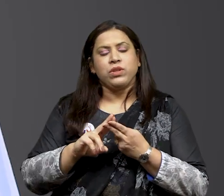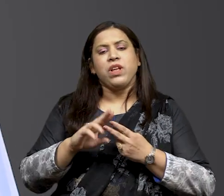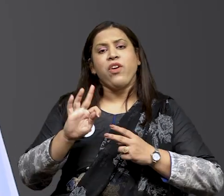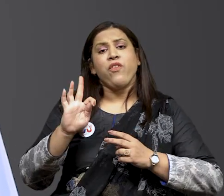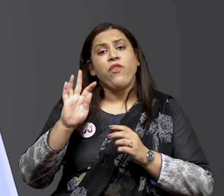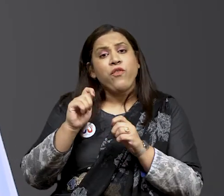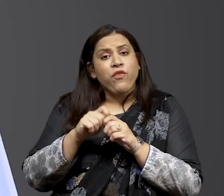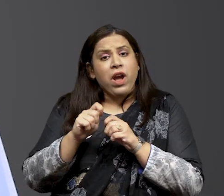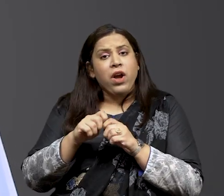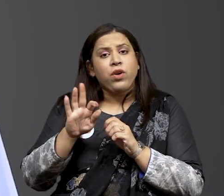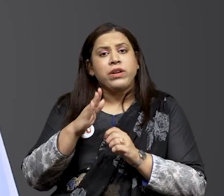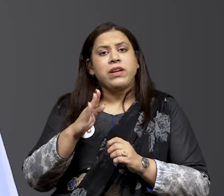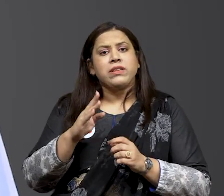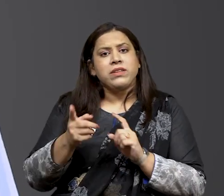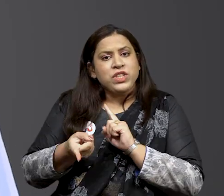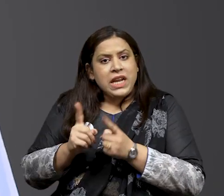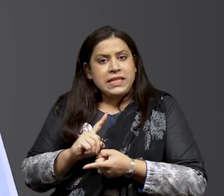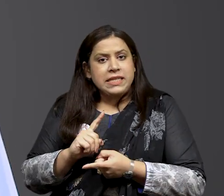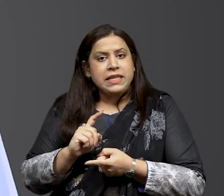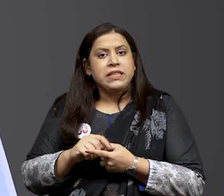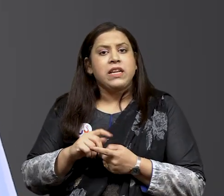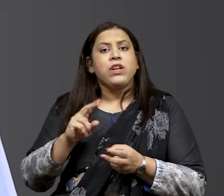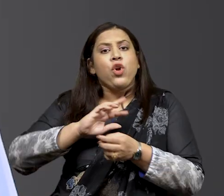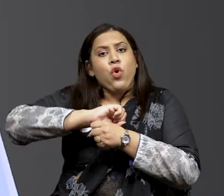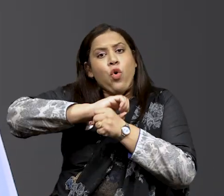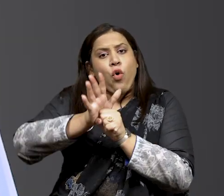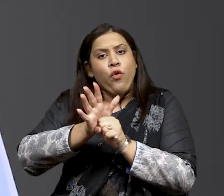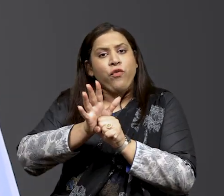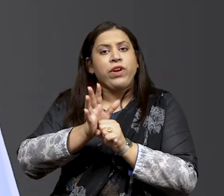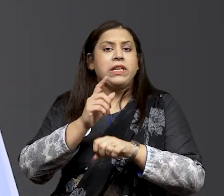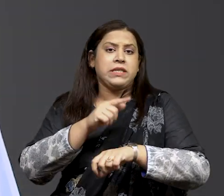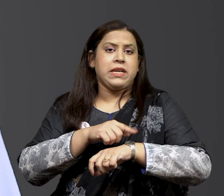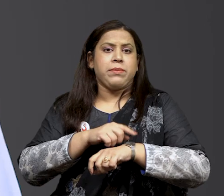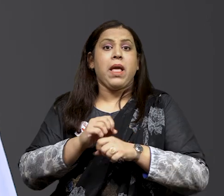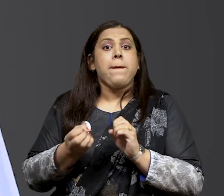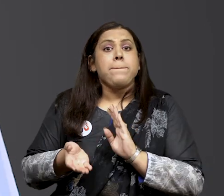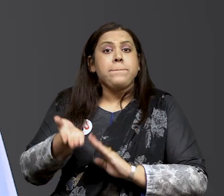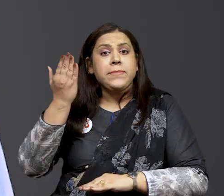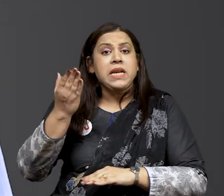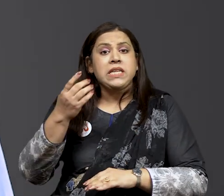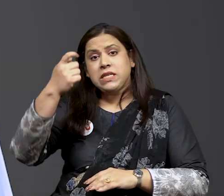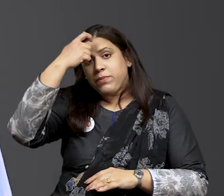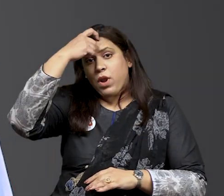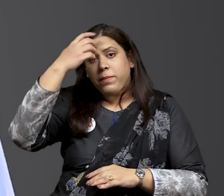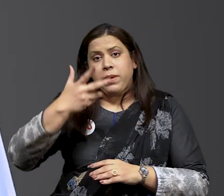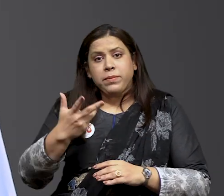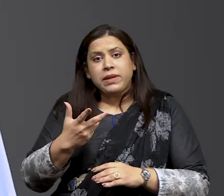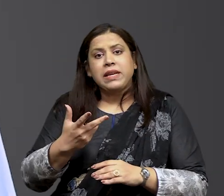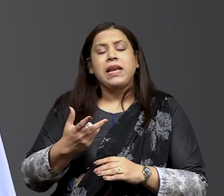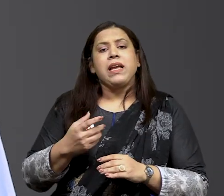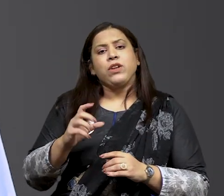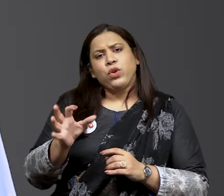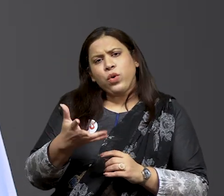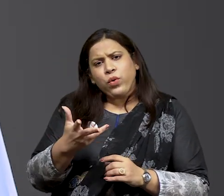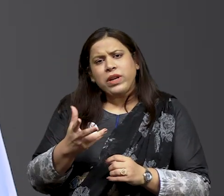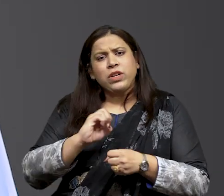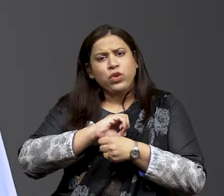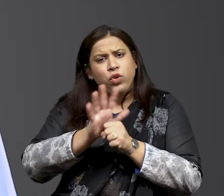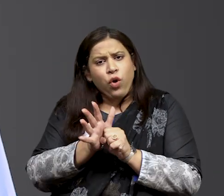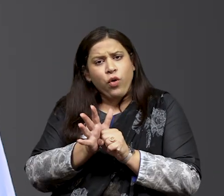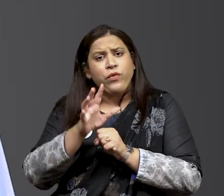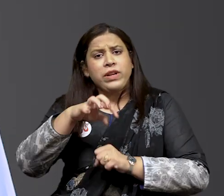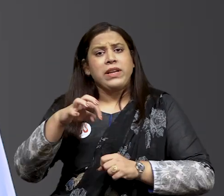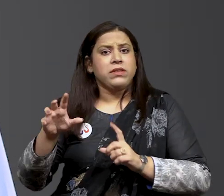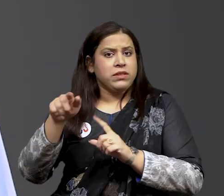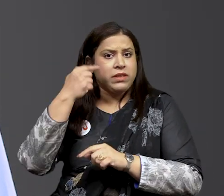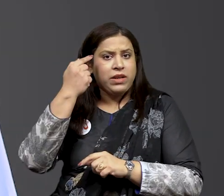founded the organization right as we were transitioning out of the COVID era. So one of the biggest issues that we faced or we identified from the